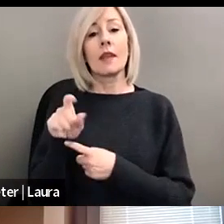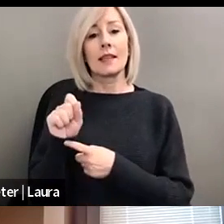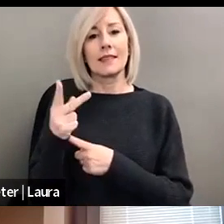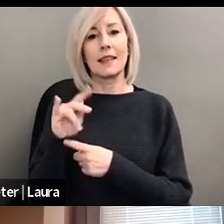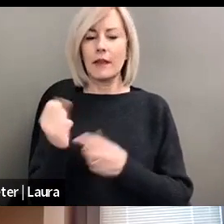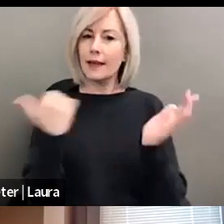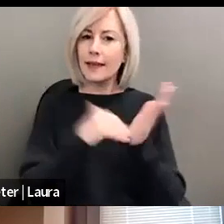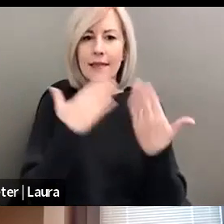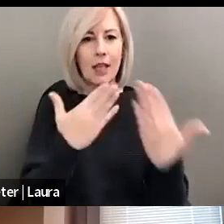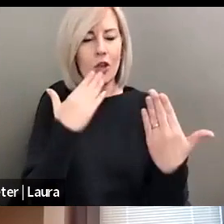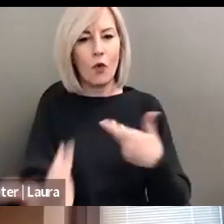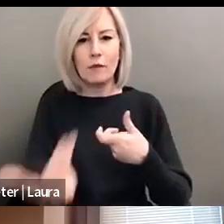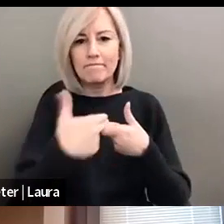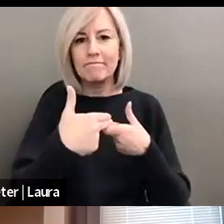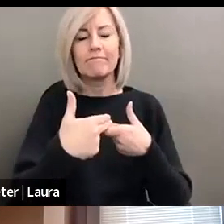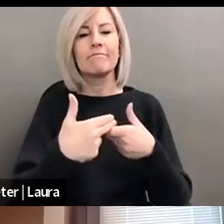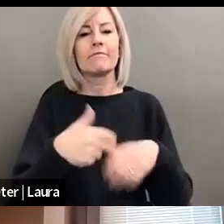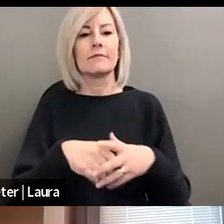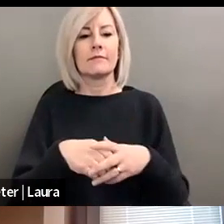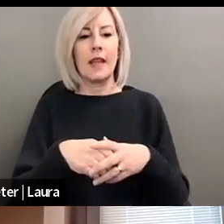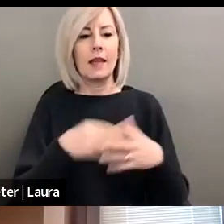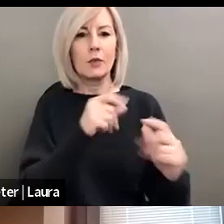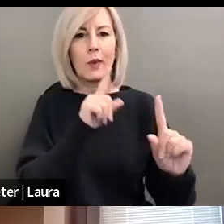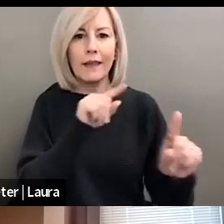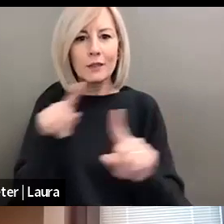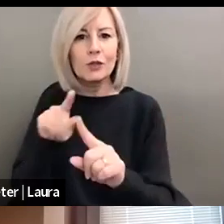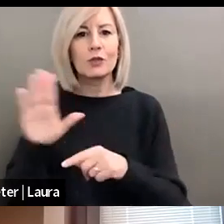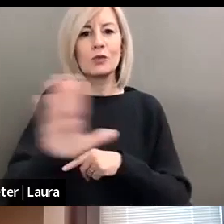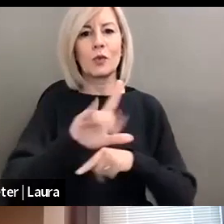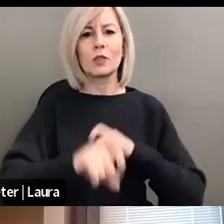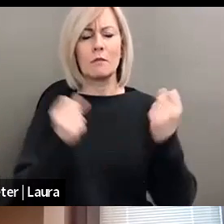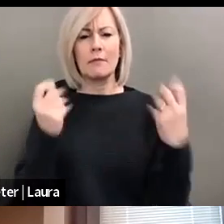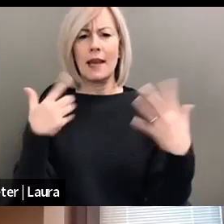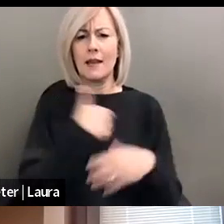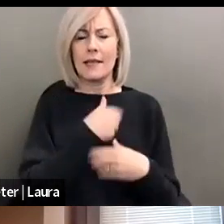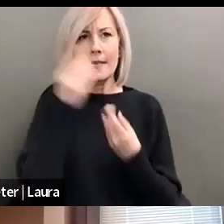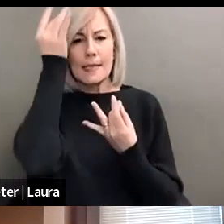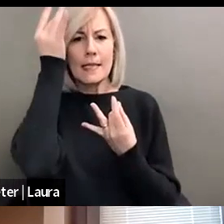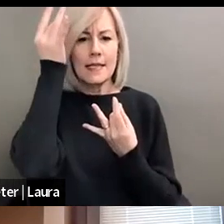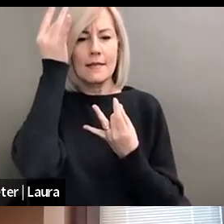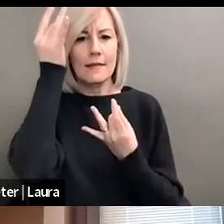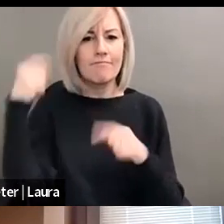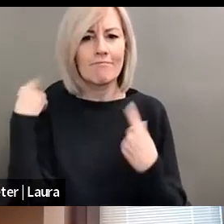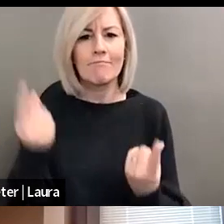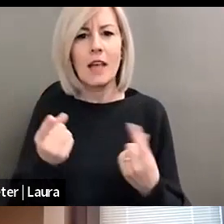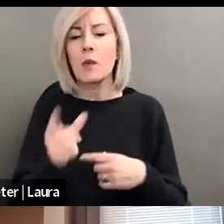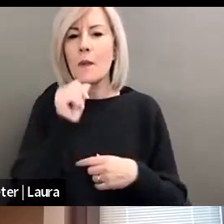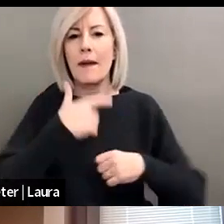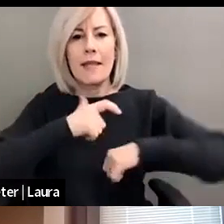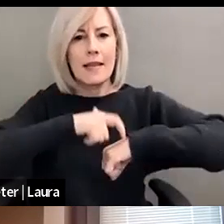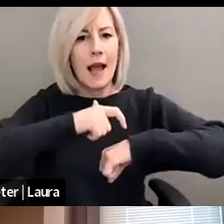be present with us this morning and to answer those questions that many of us have burning in our hearts. And we don't get the